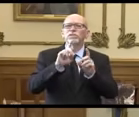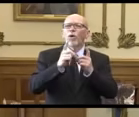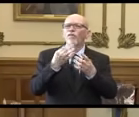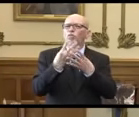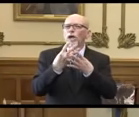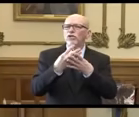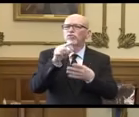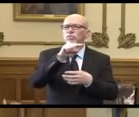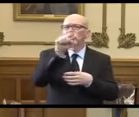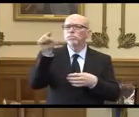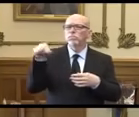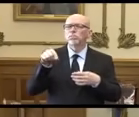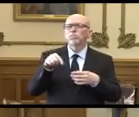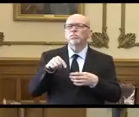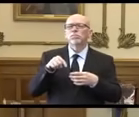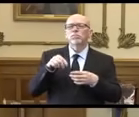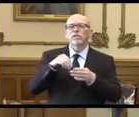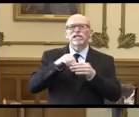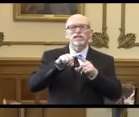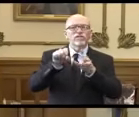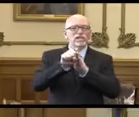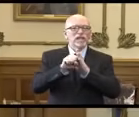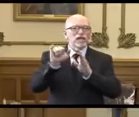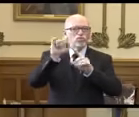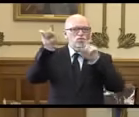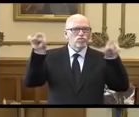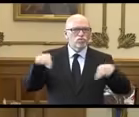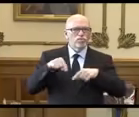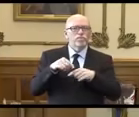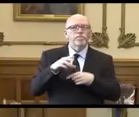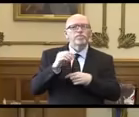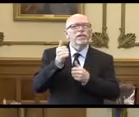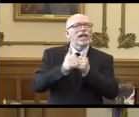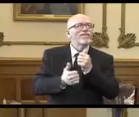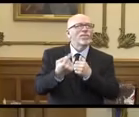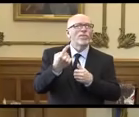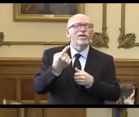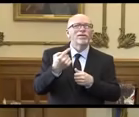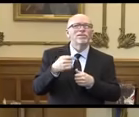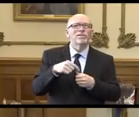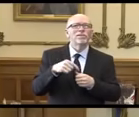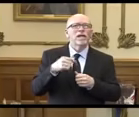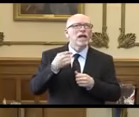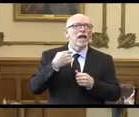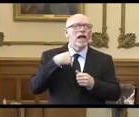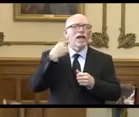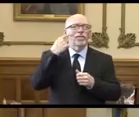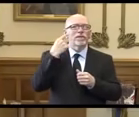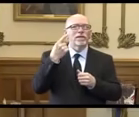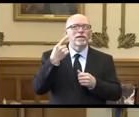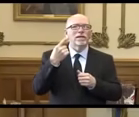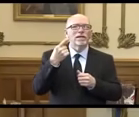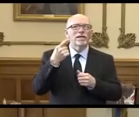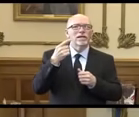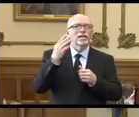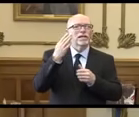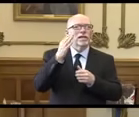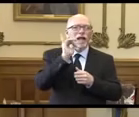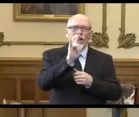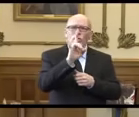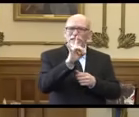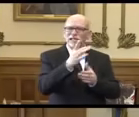the surrounding states, and everybody, I think Illinois has released a few offenders,